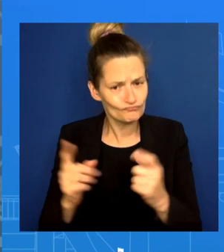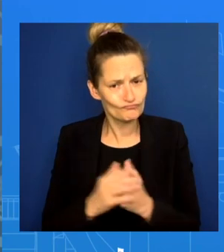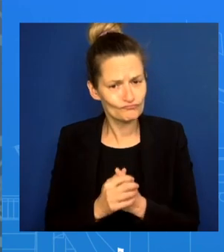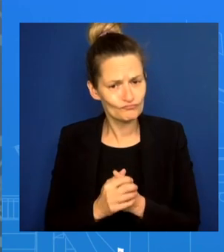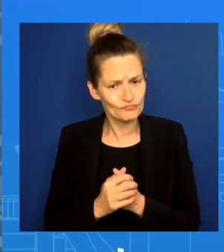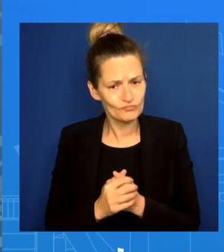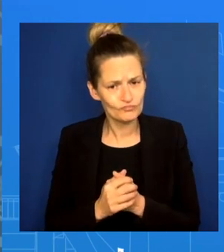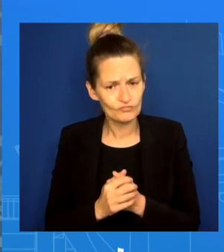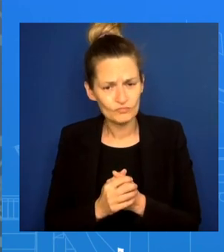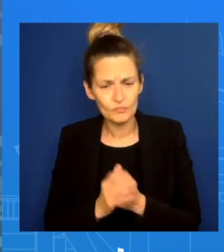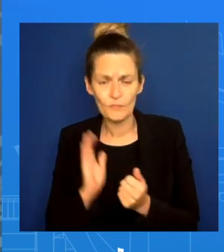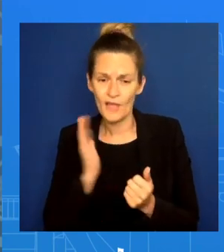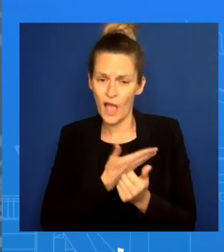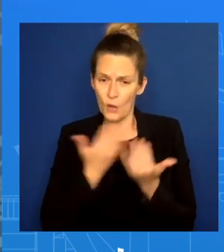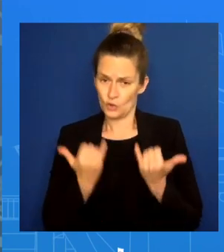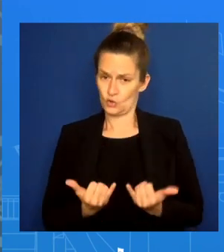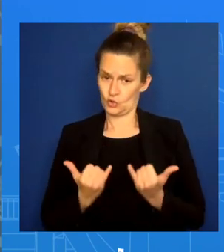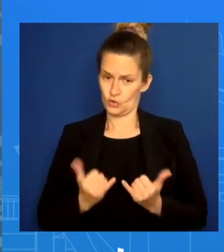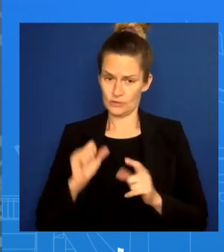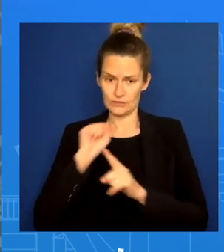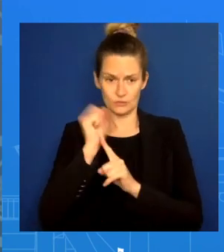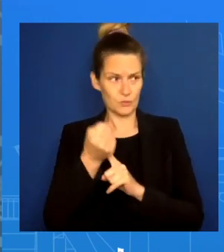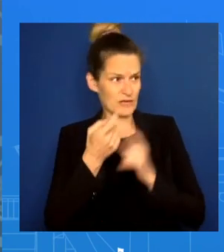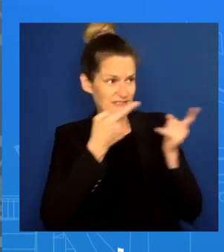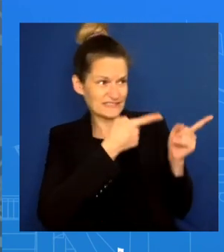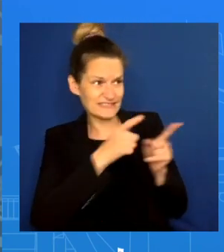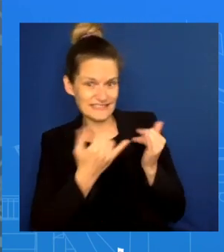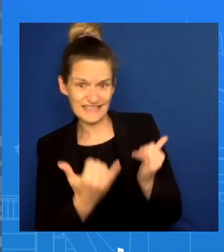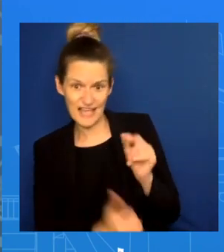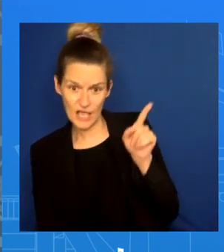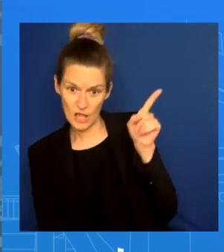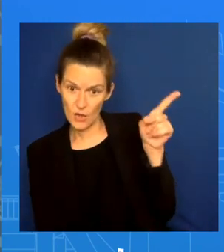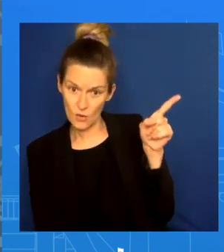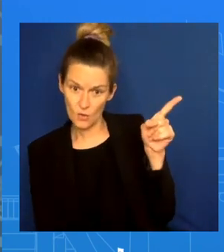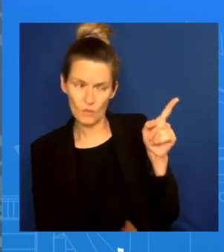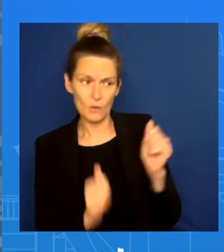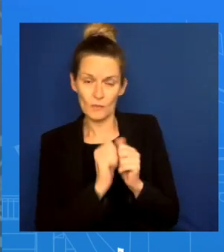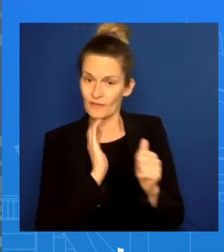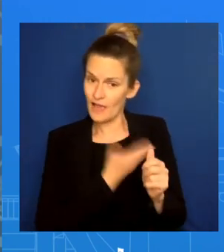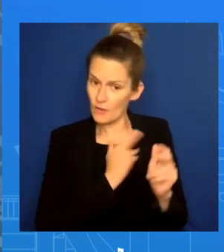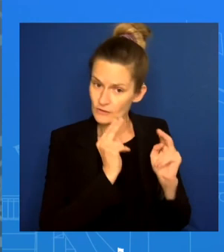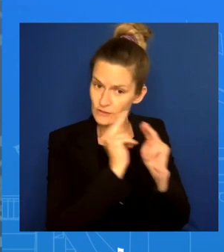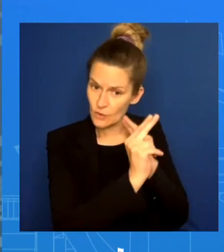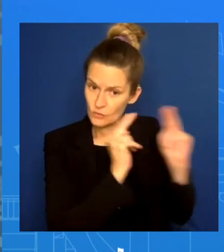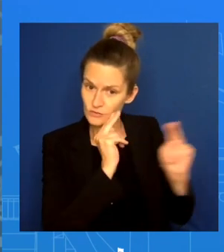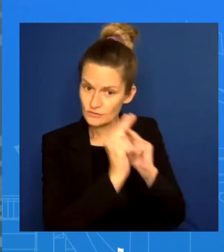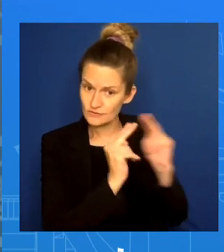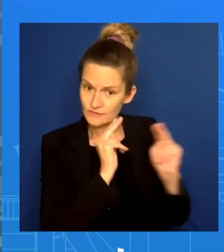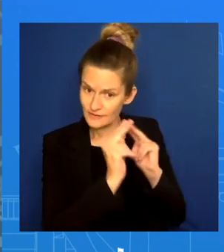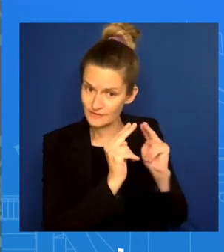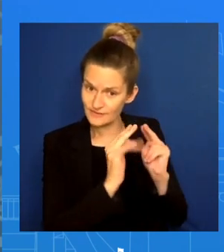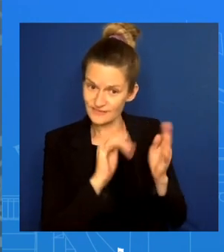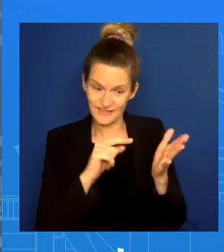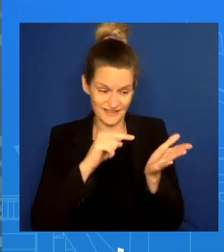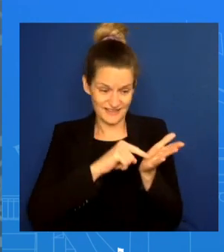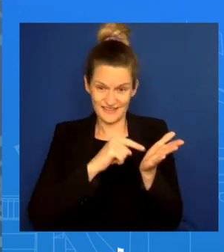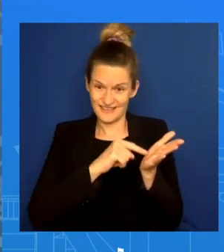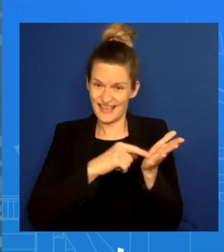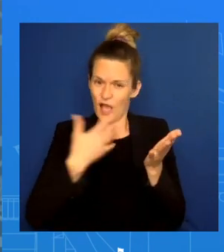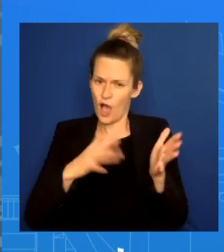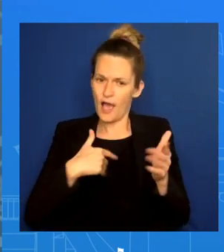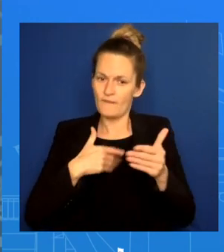on where we are in the negotiations, and we just felt like it was an appropriate thing to do, again with limits. I